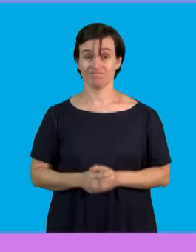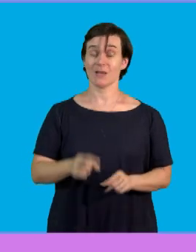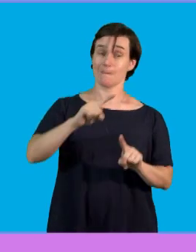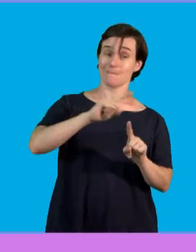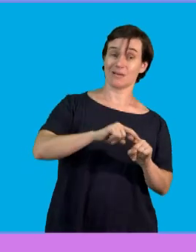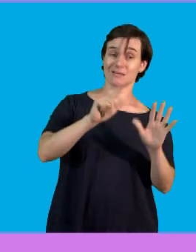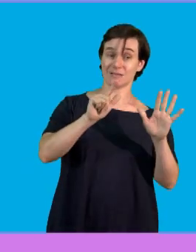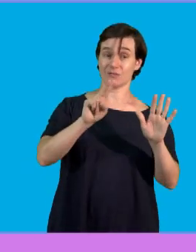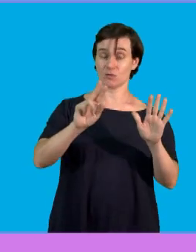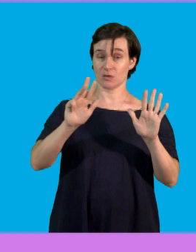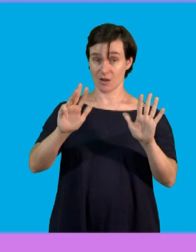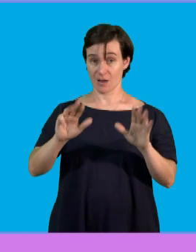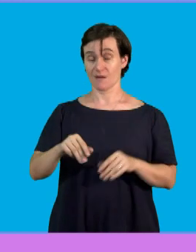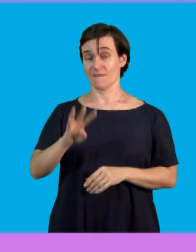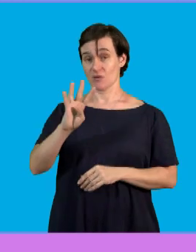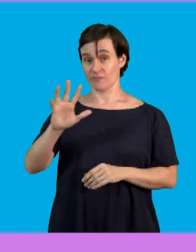plus